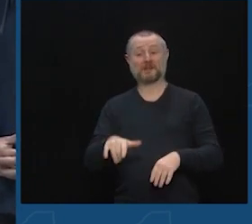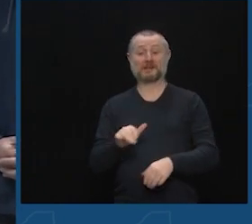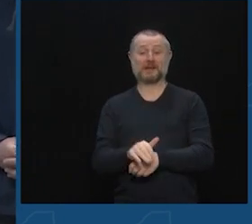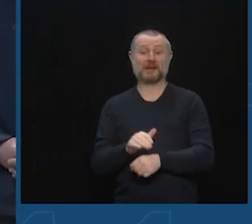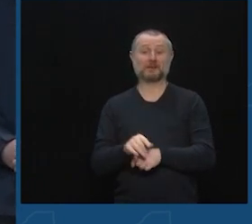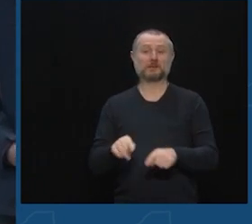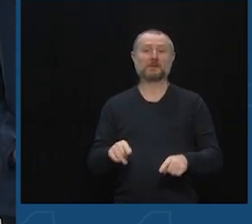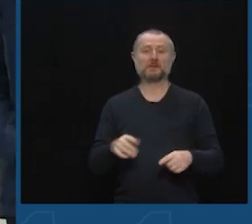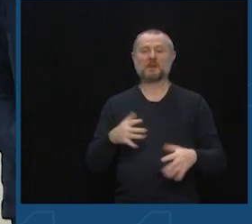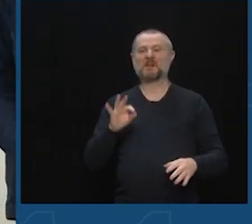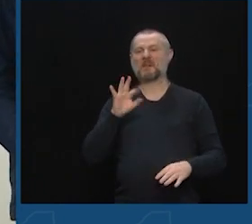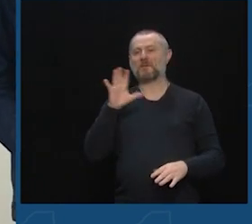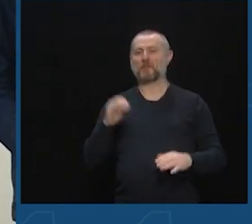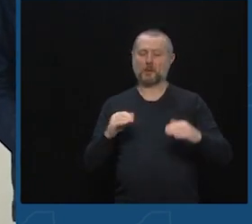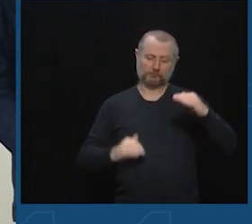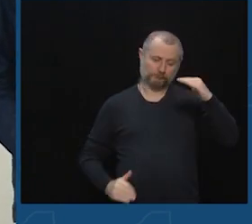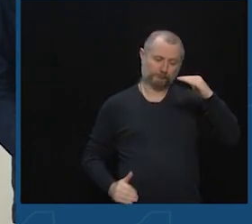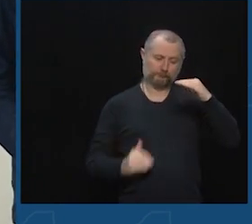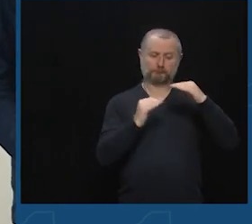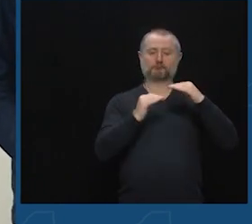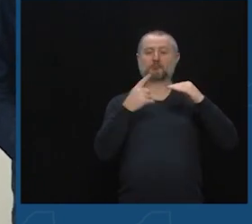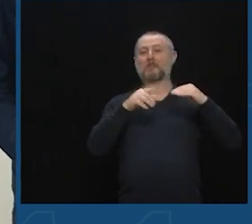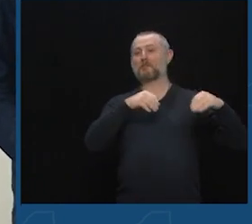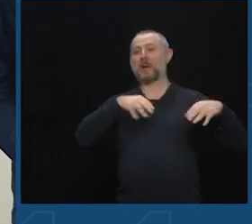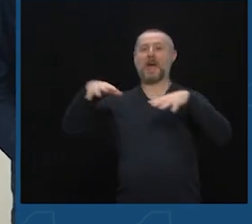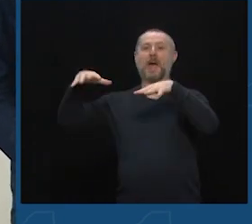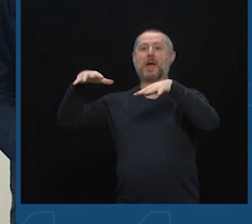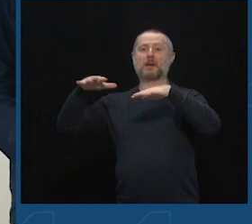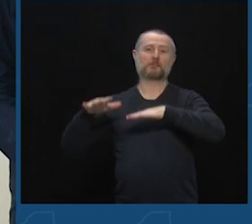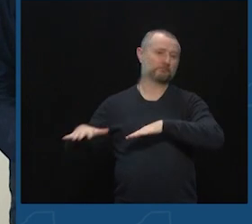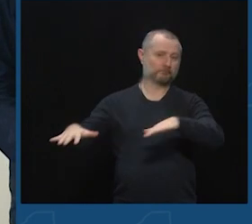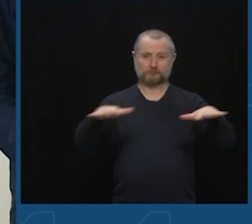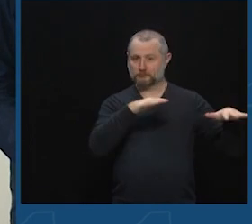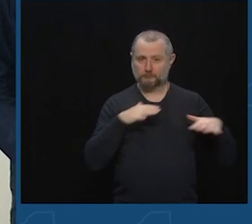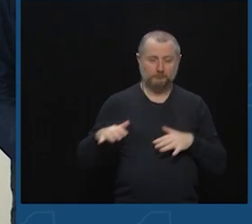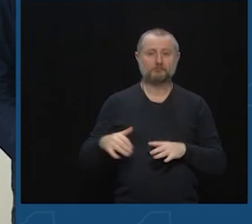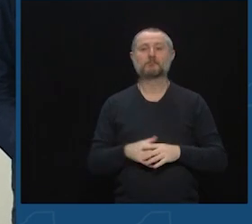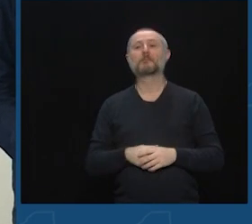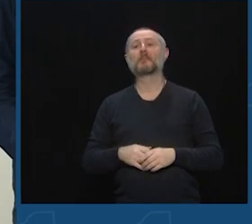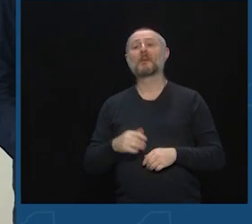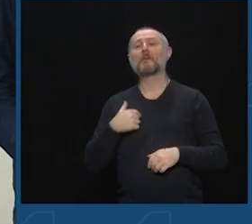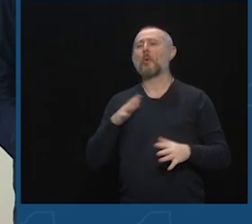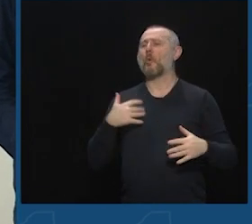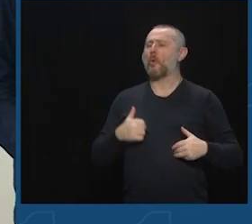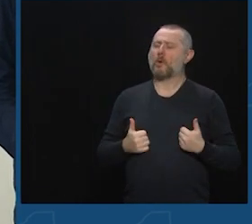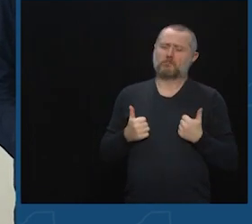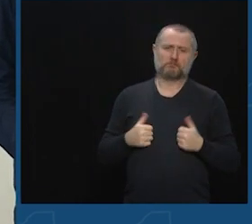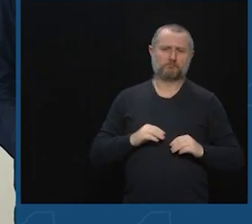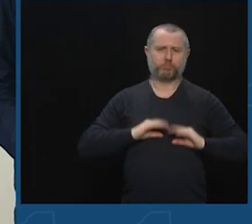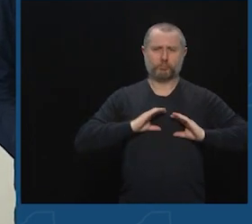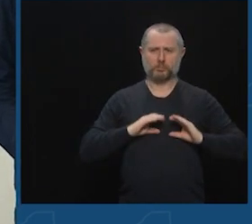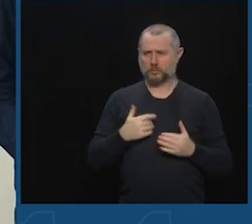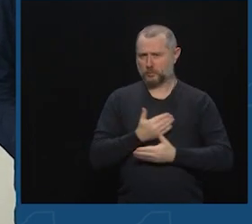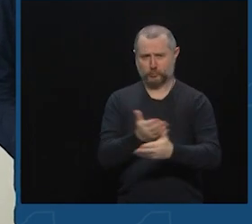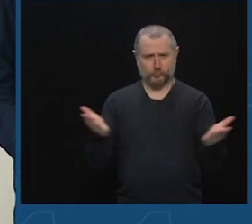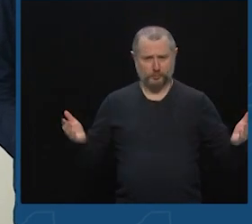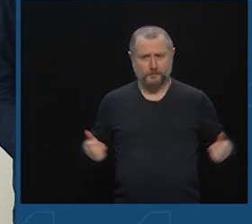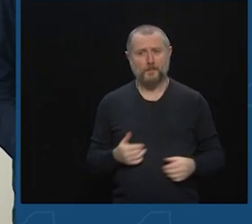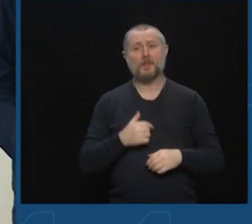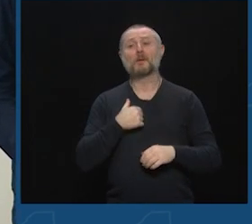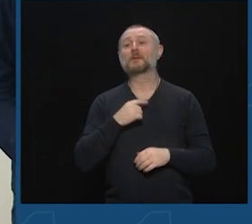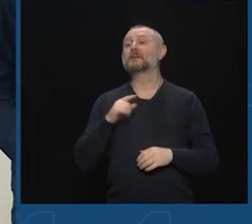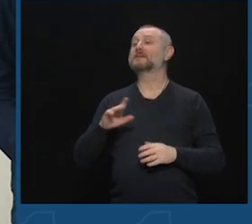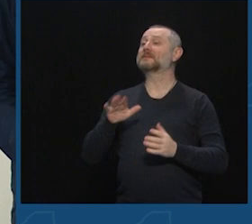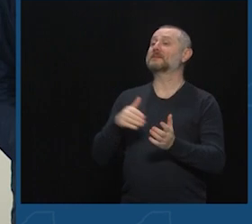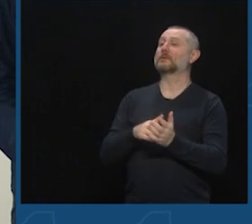95% restored in this county, which we're very, very optimistic about and are proud of them. And again, they've been great. Central Hudson's been great in terms